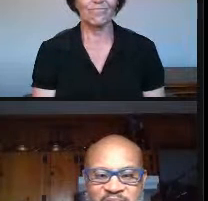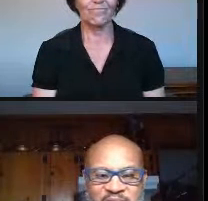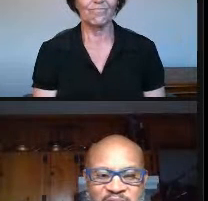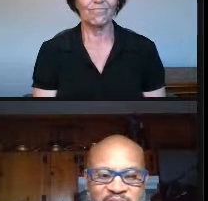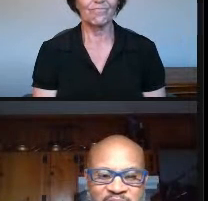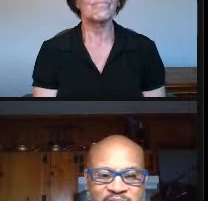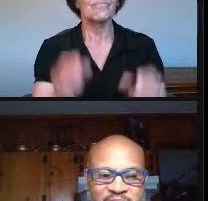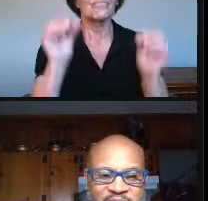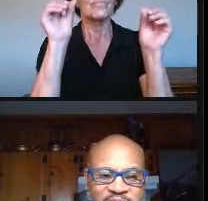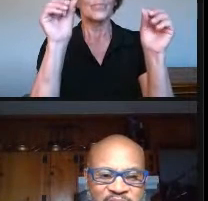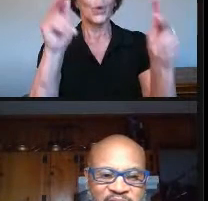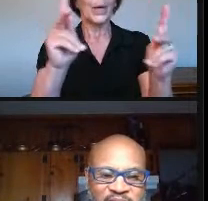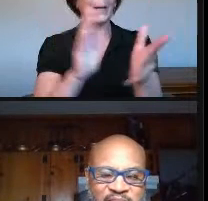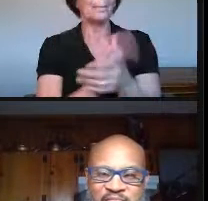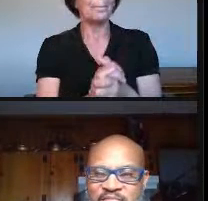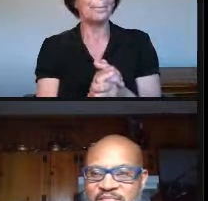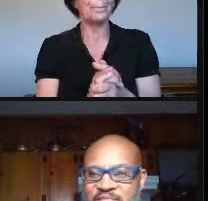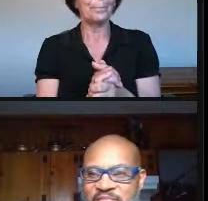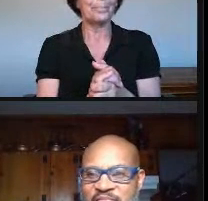okay?